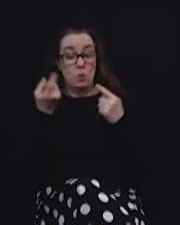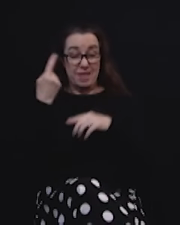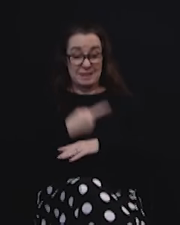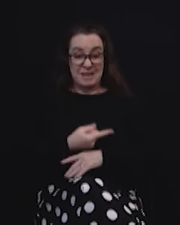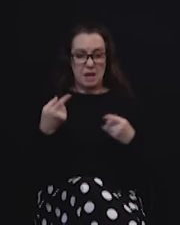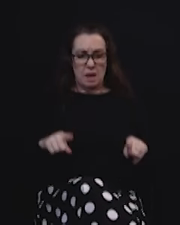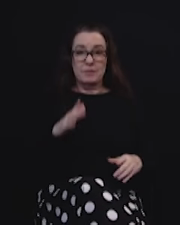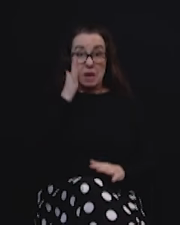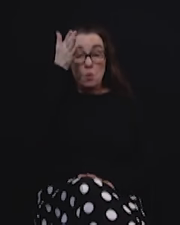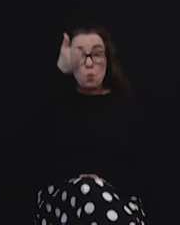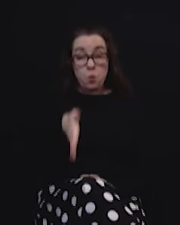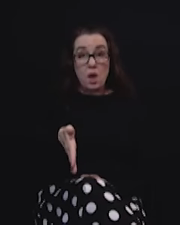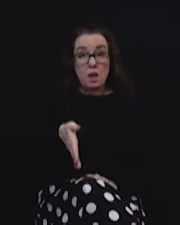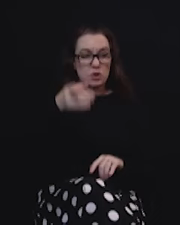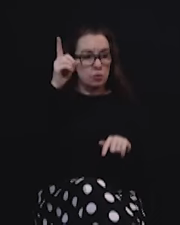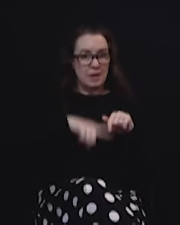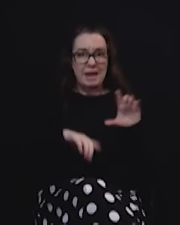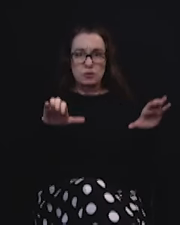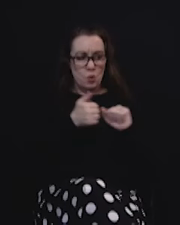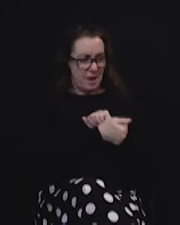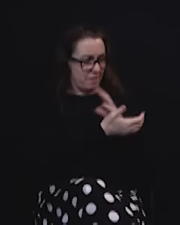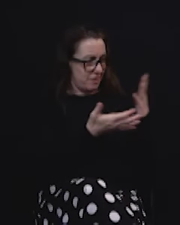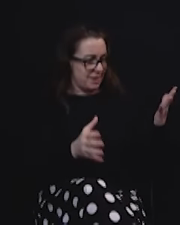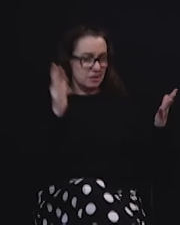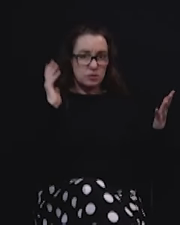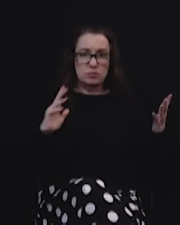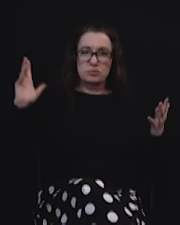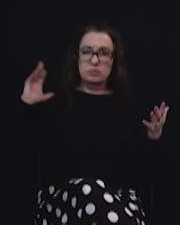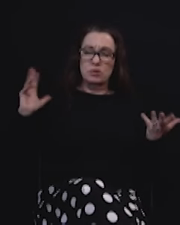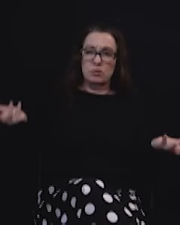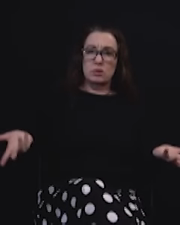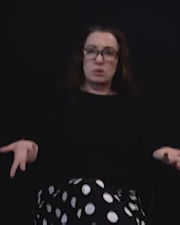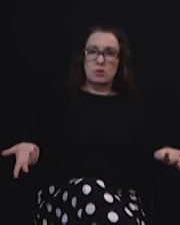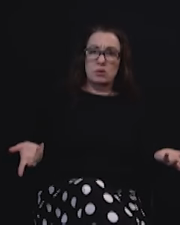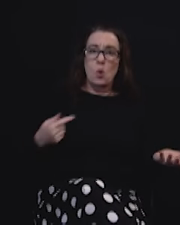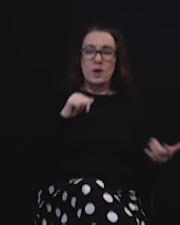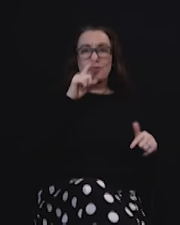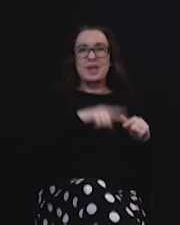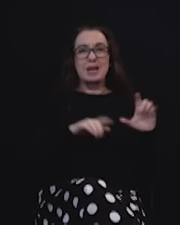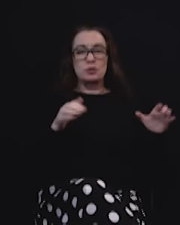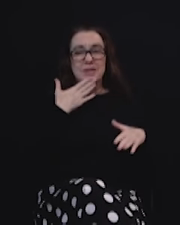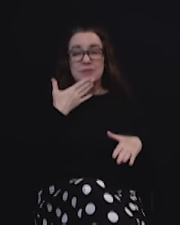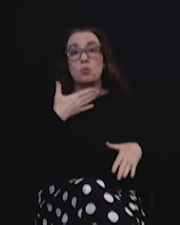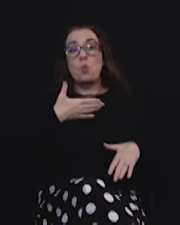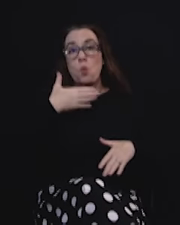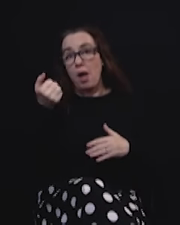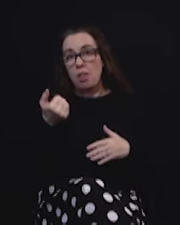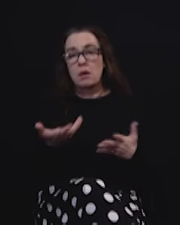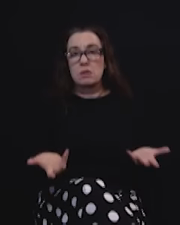it will, when you can't do all that you used to do, or at least you can't do it as well?